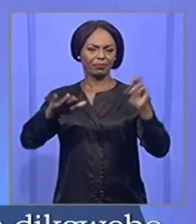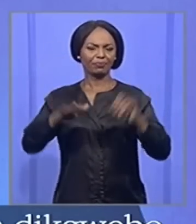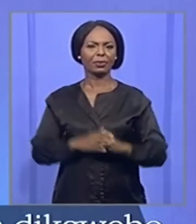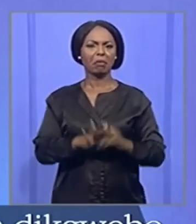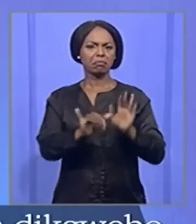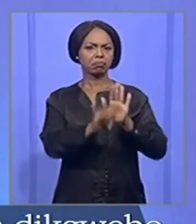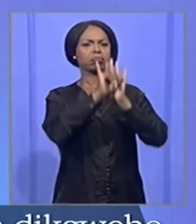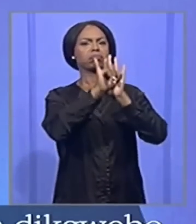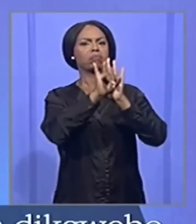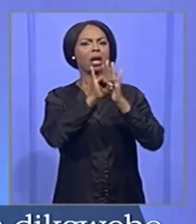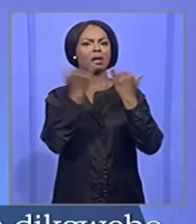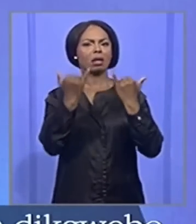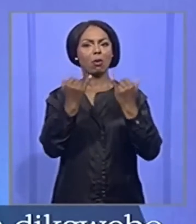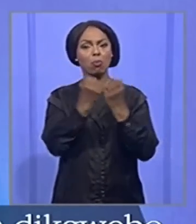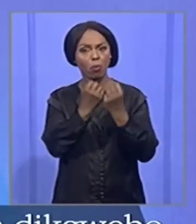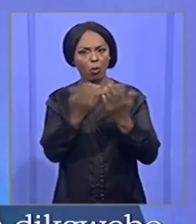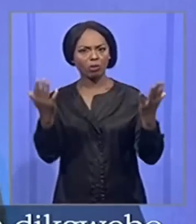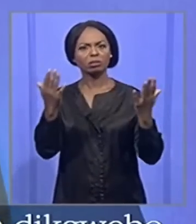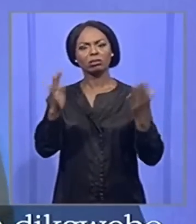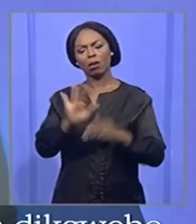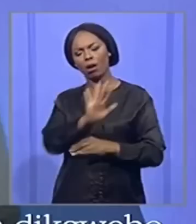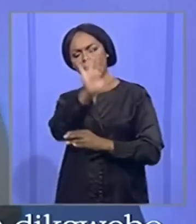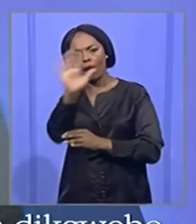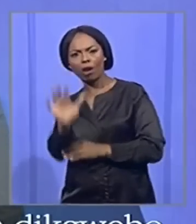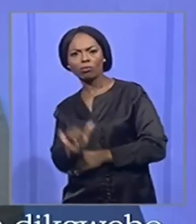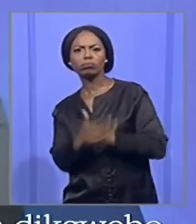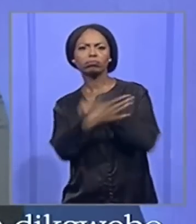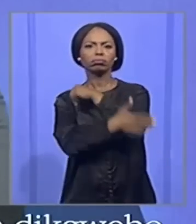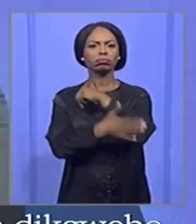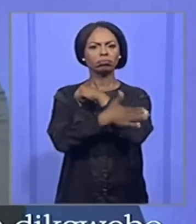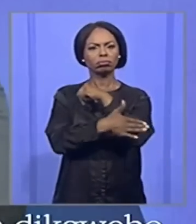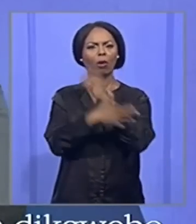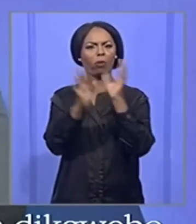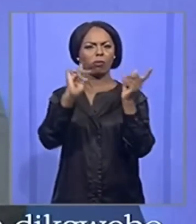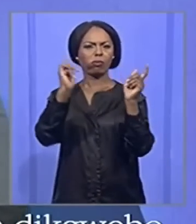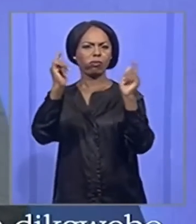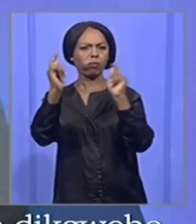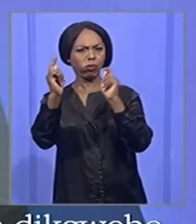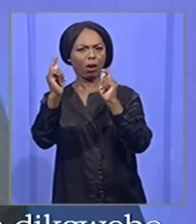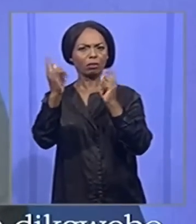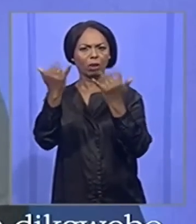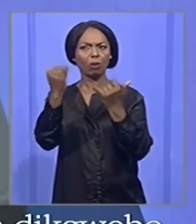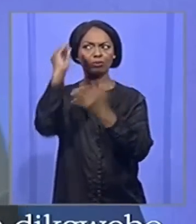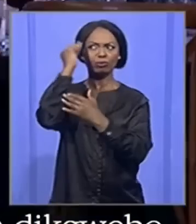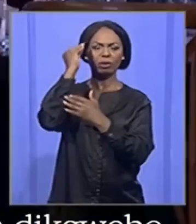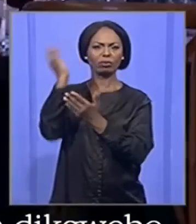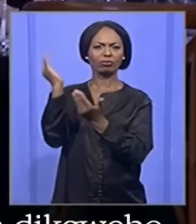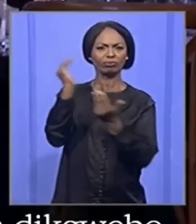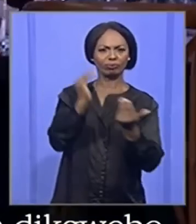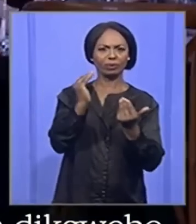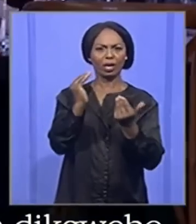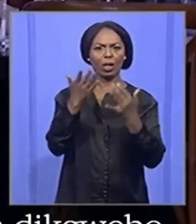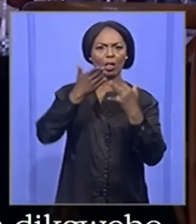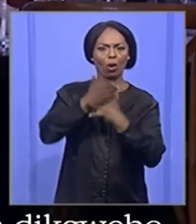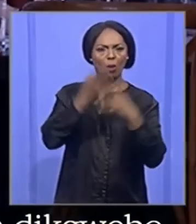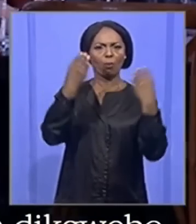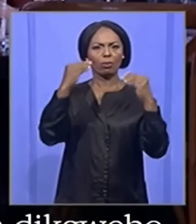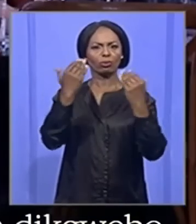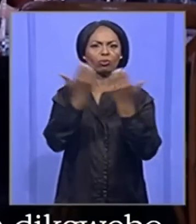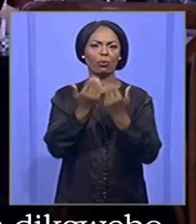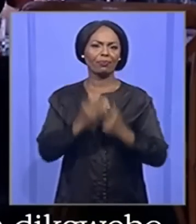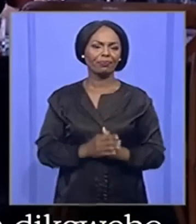earmarked a number of African countries for penetration through our business school. University